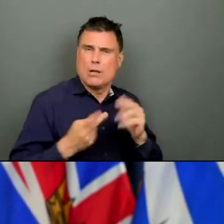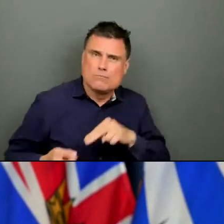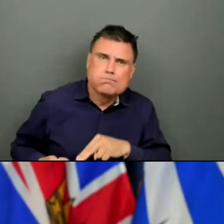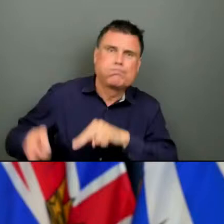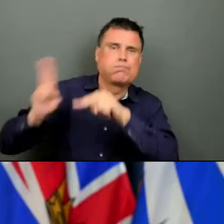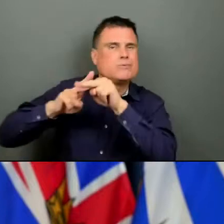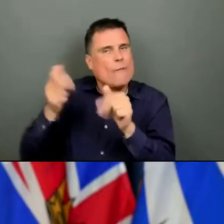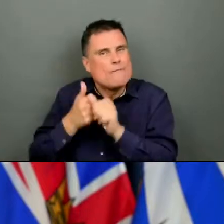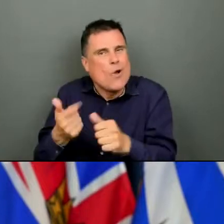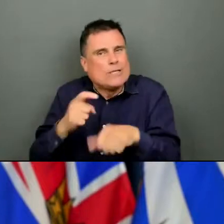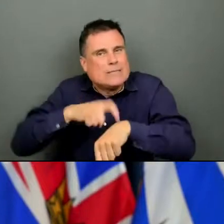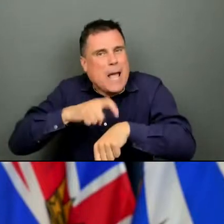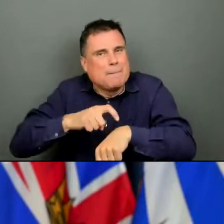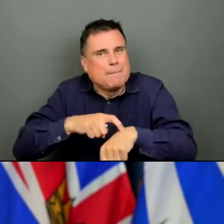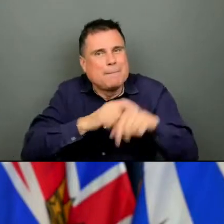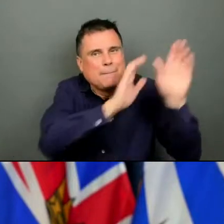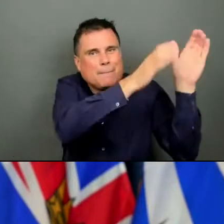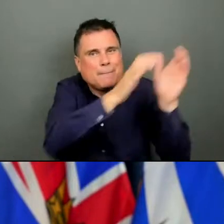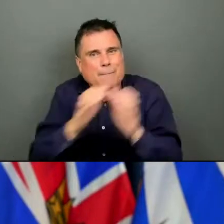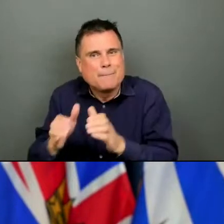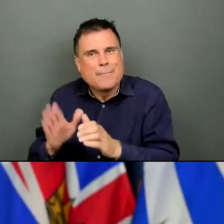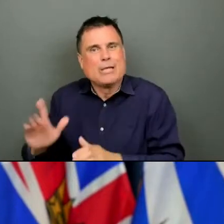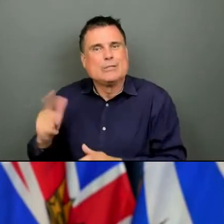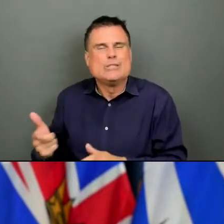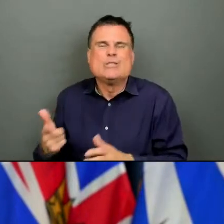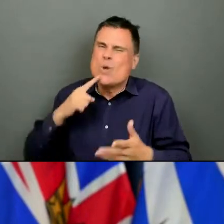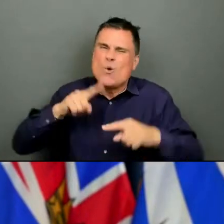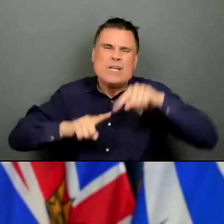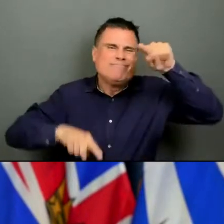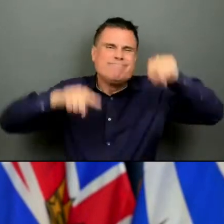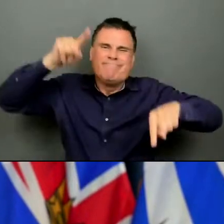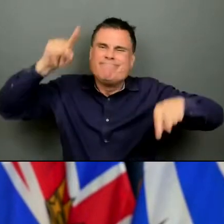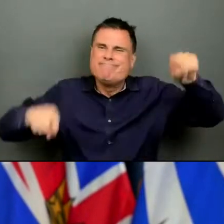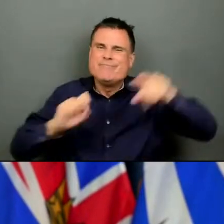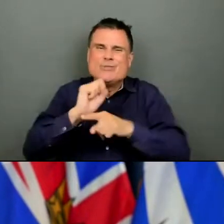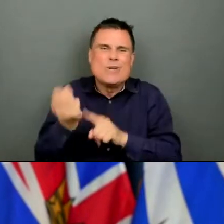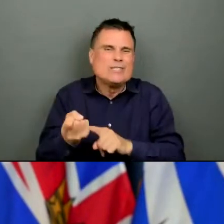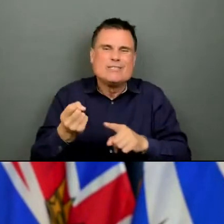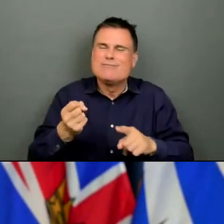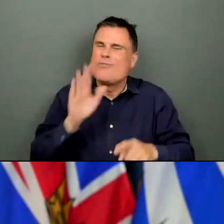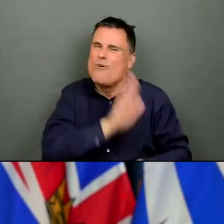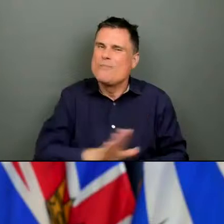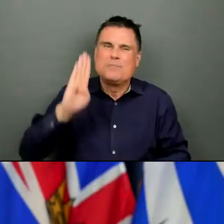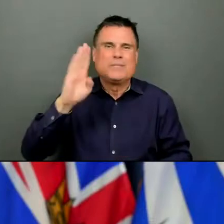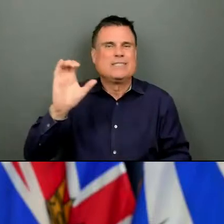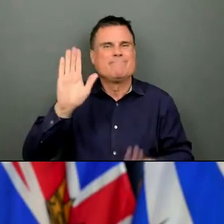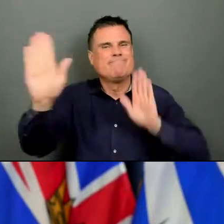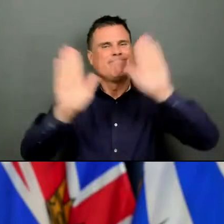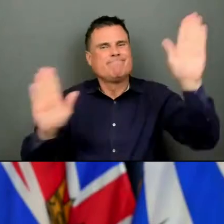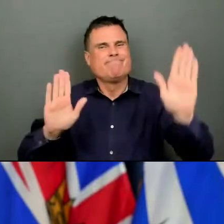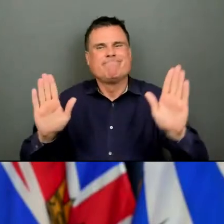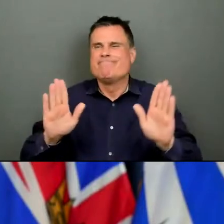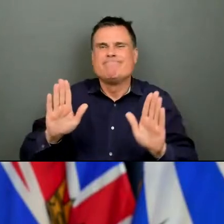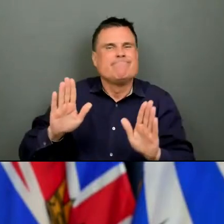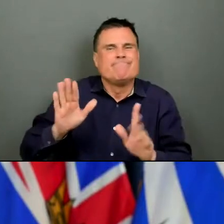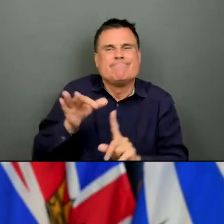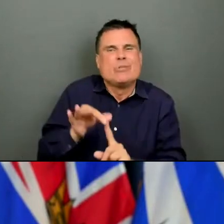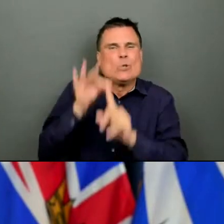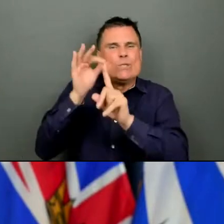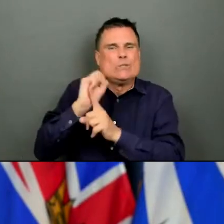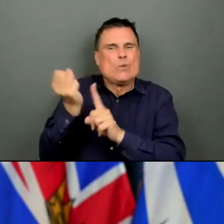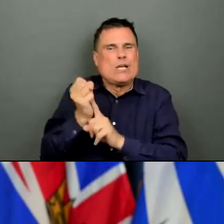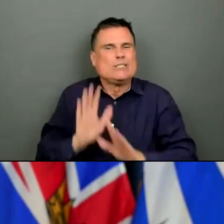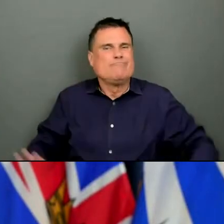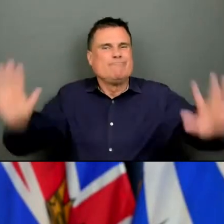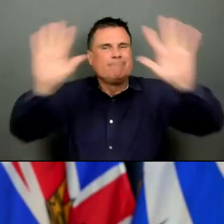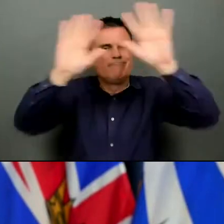work getting done everywhere in the province, and we're just going to keep working with communities to raise those levels, because it's important. It's as important in